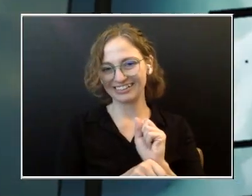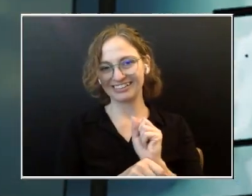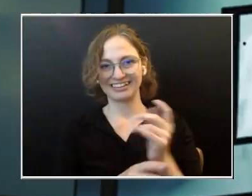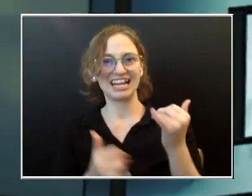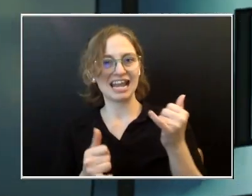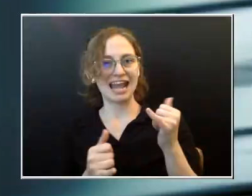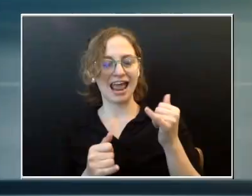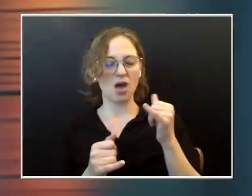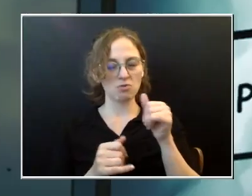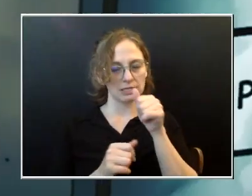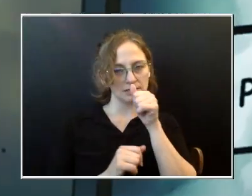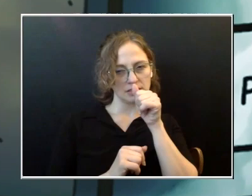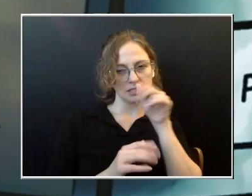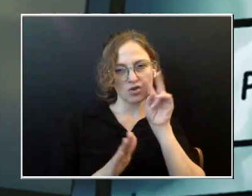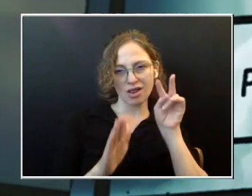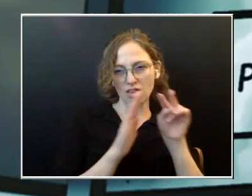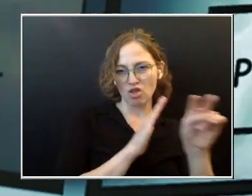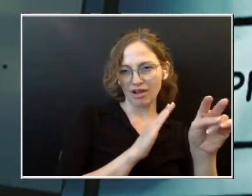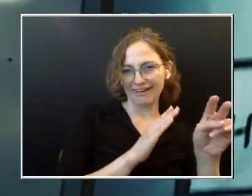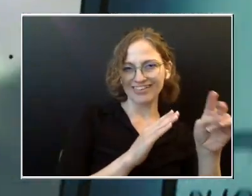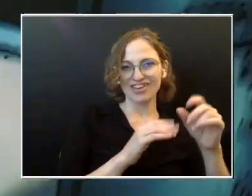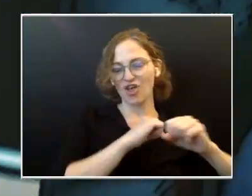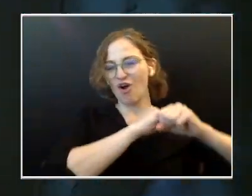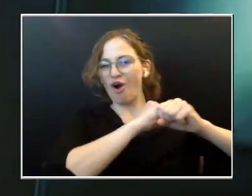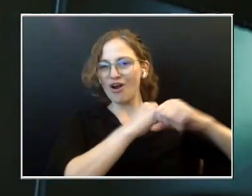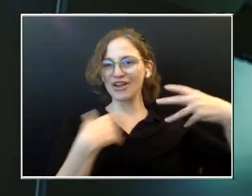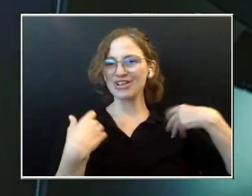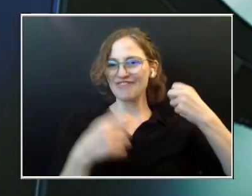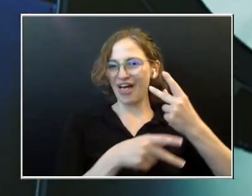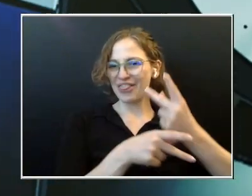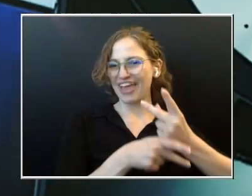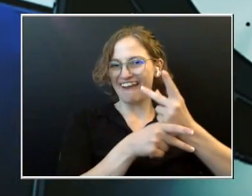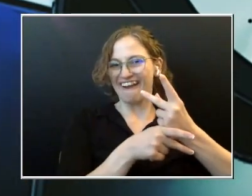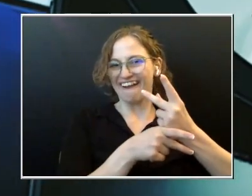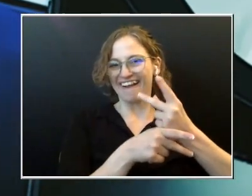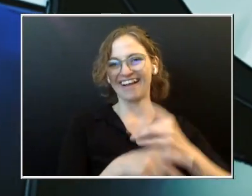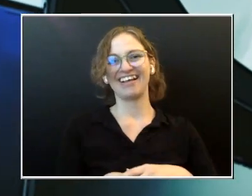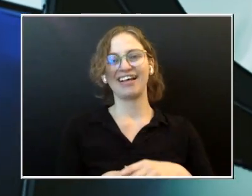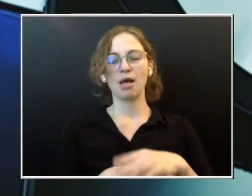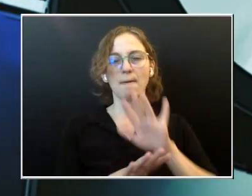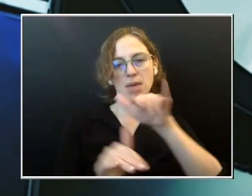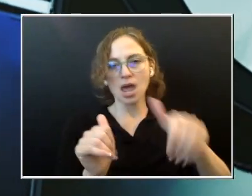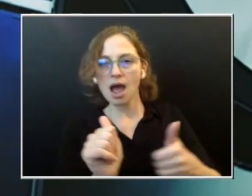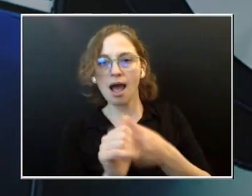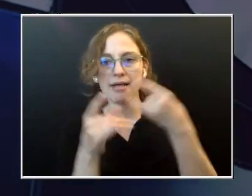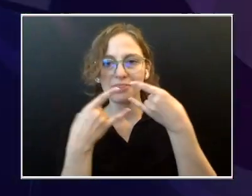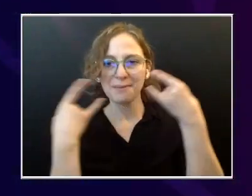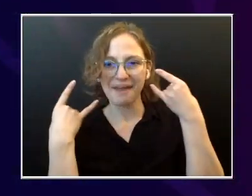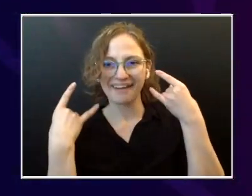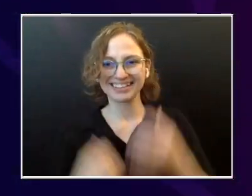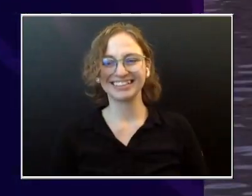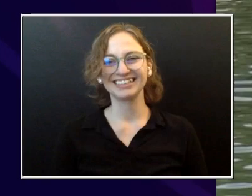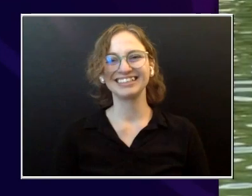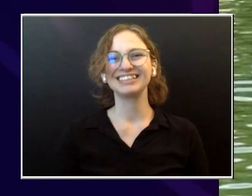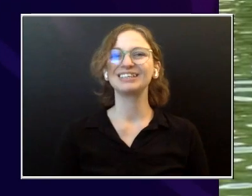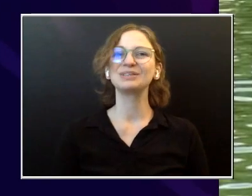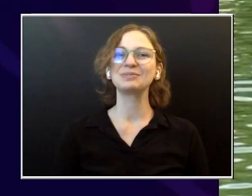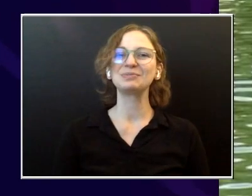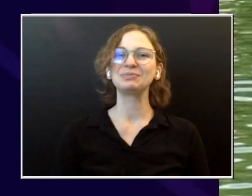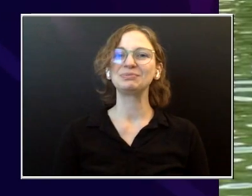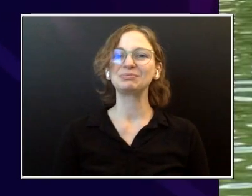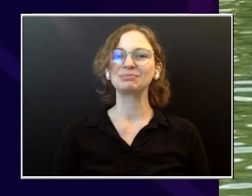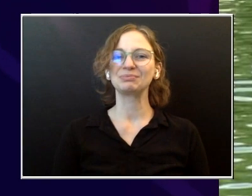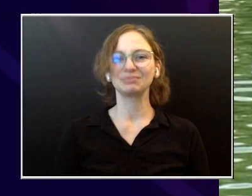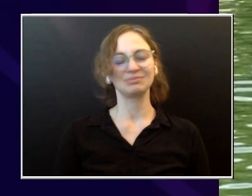at the University of Kansas Health System, let's go behind the mask. We are taking you behind the